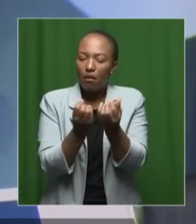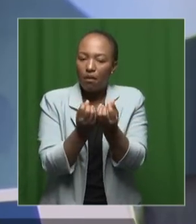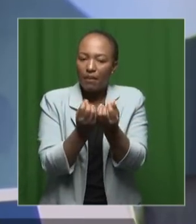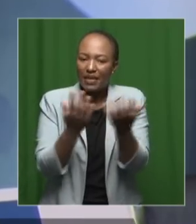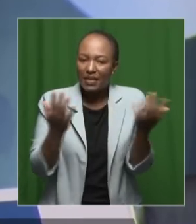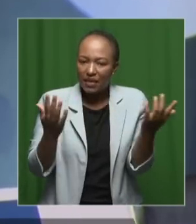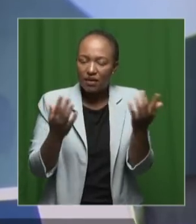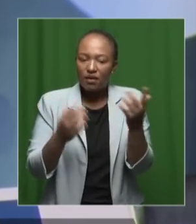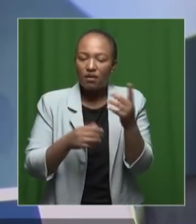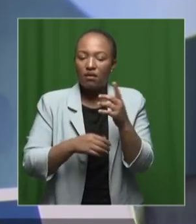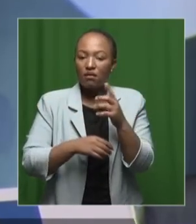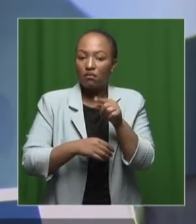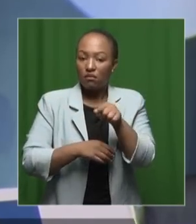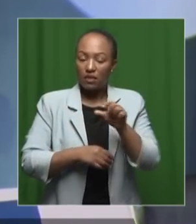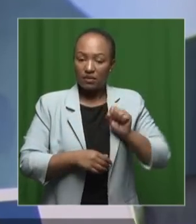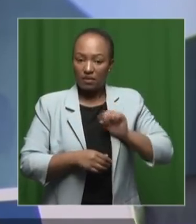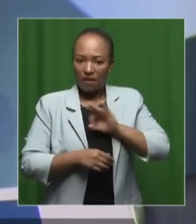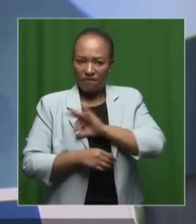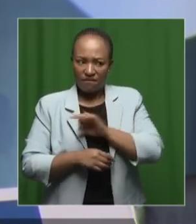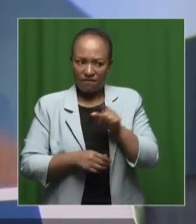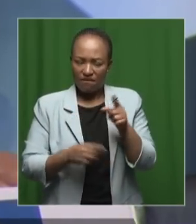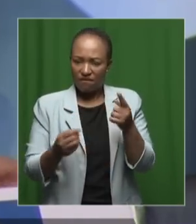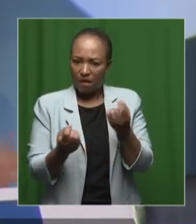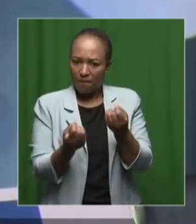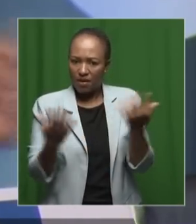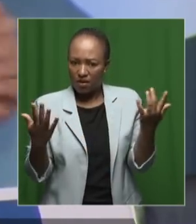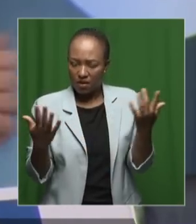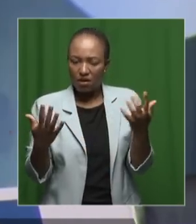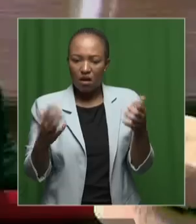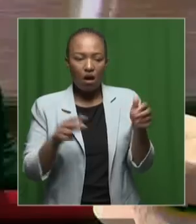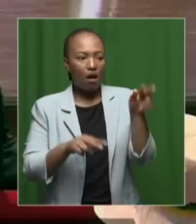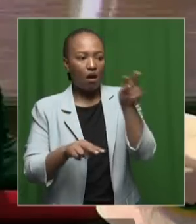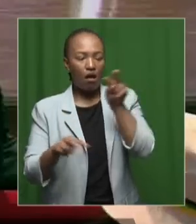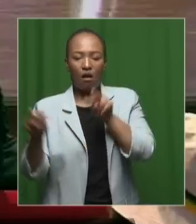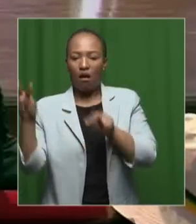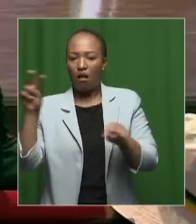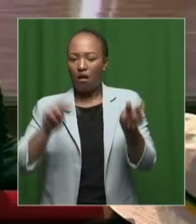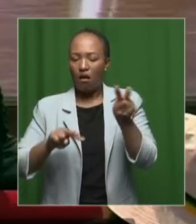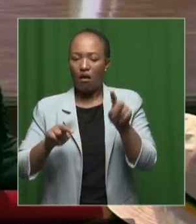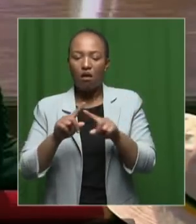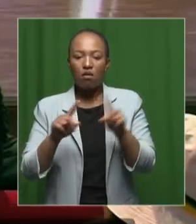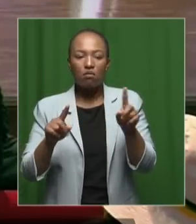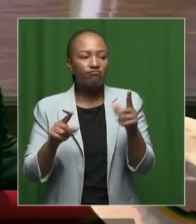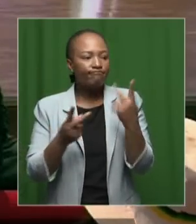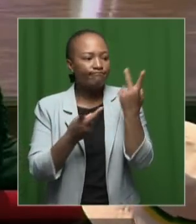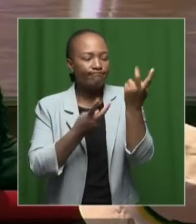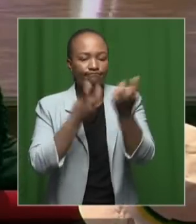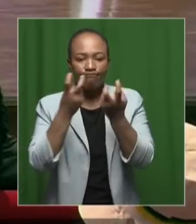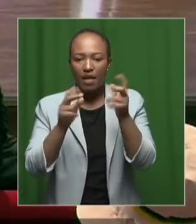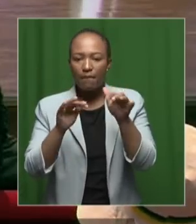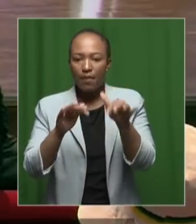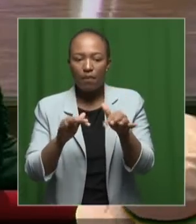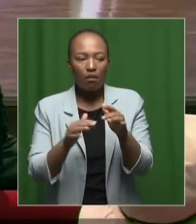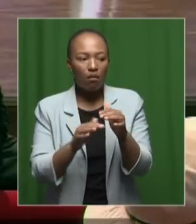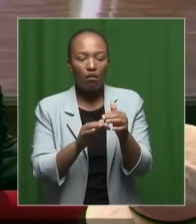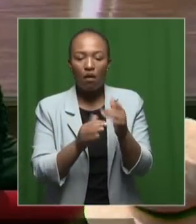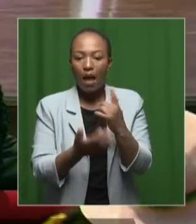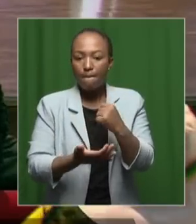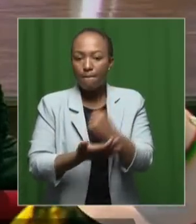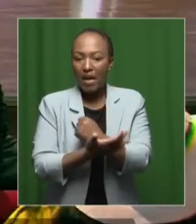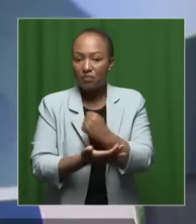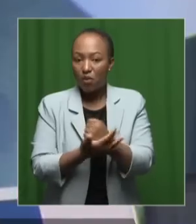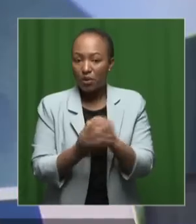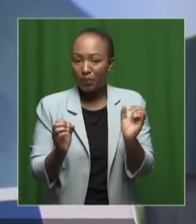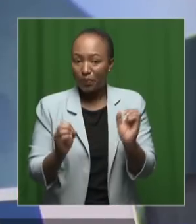immigration officials, because they're not getting around, they're not going out, and they're not finding undocumented foreigners and deporting